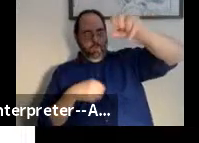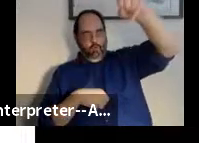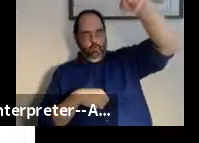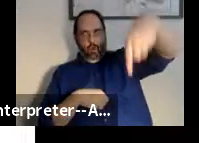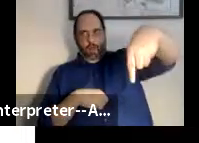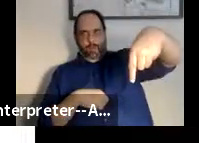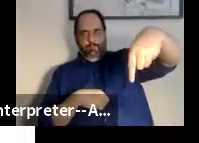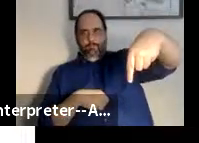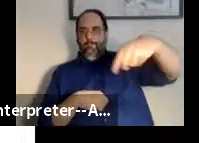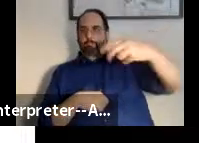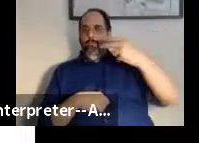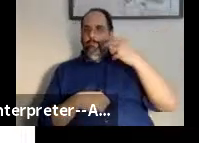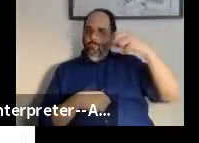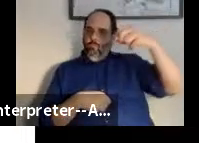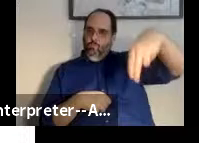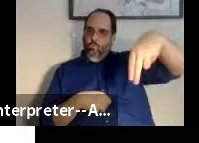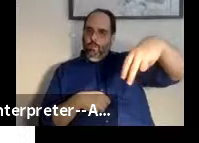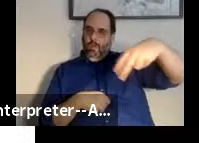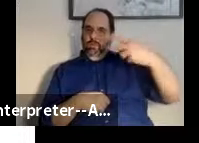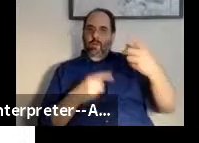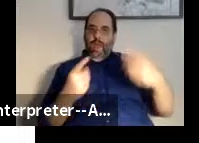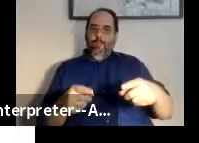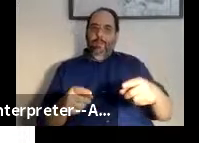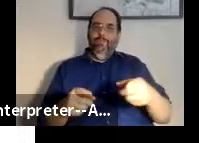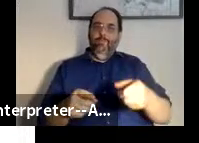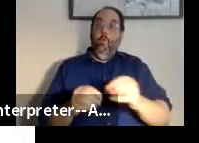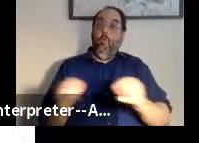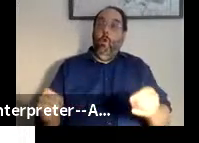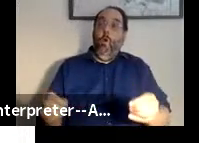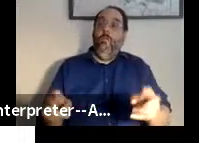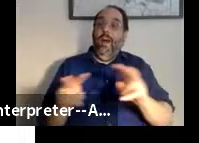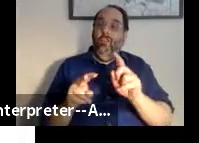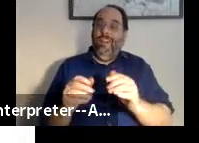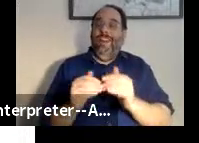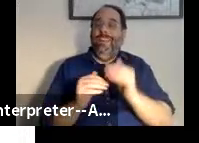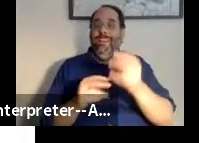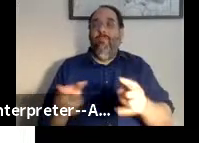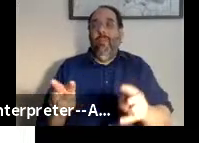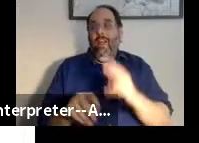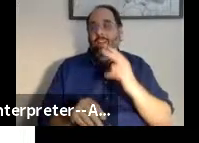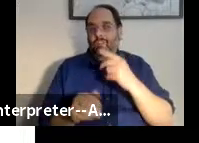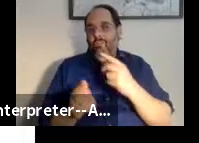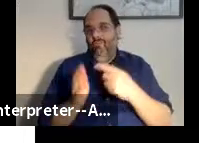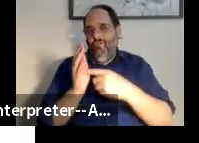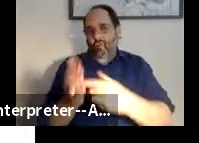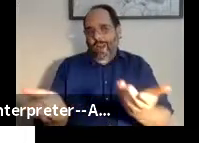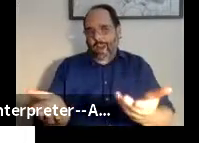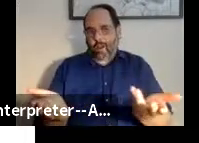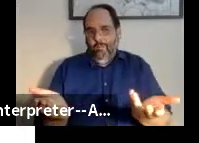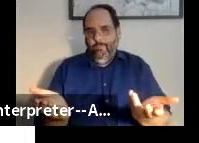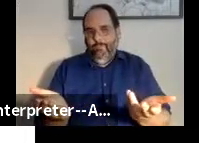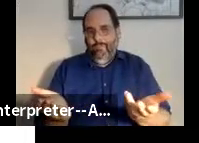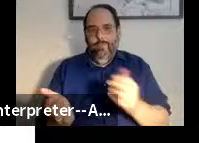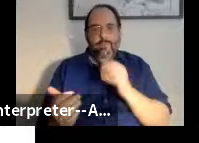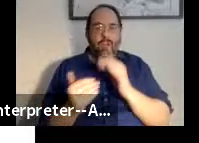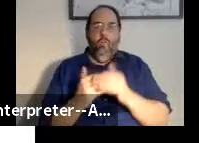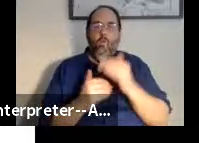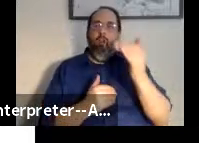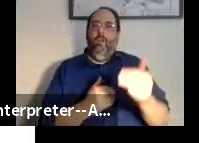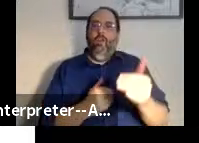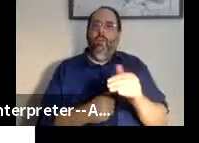play area. And then no value shall exceed the values that you see stated here. Not greater than